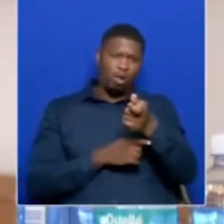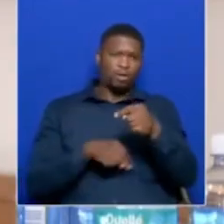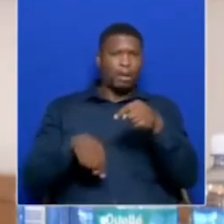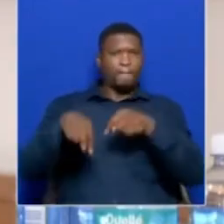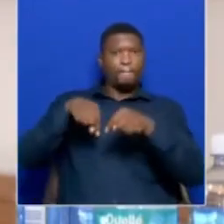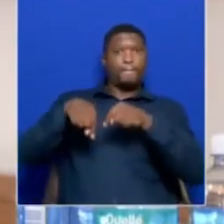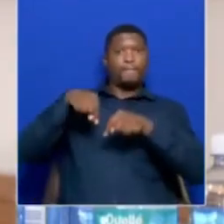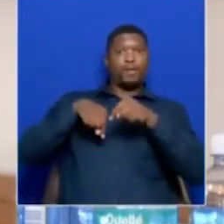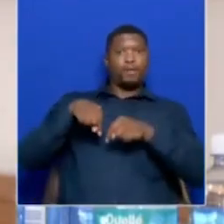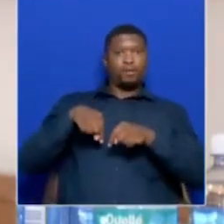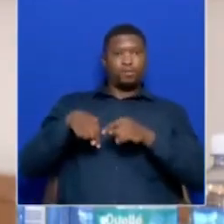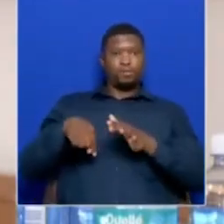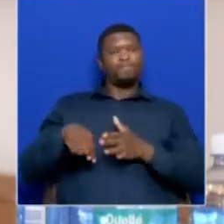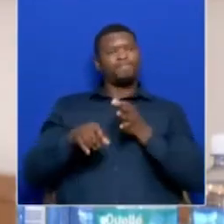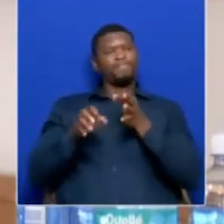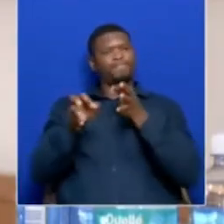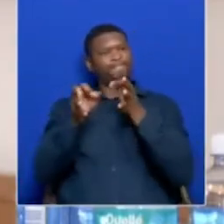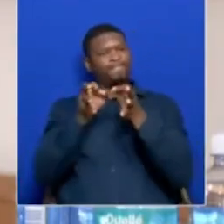explain what